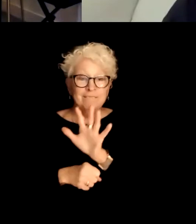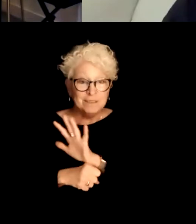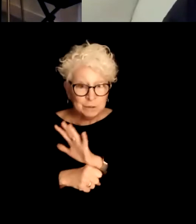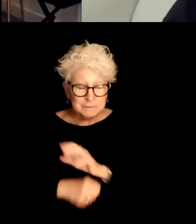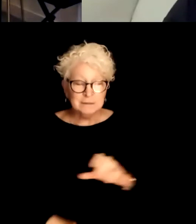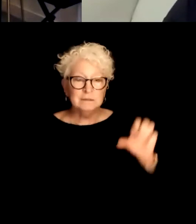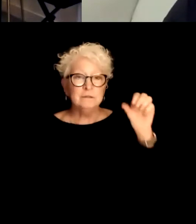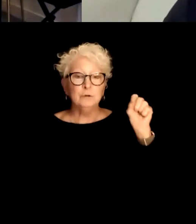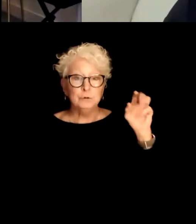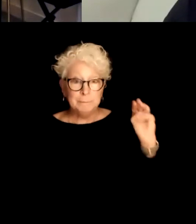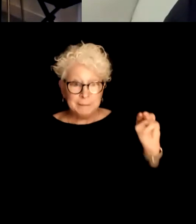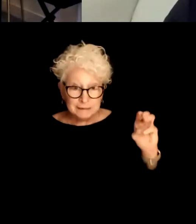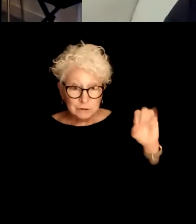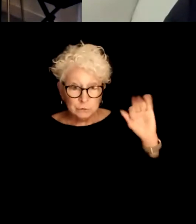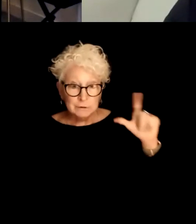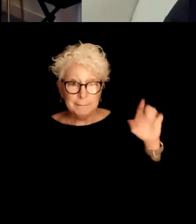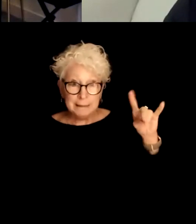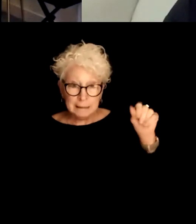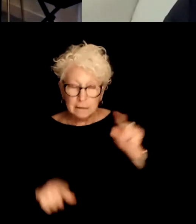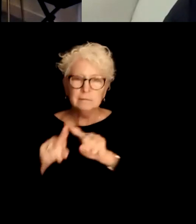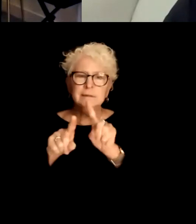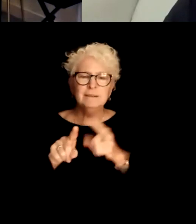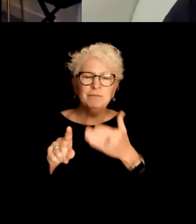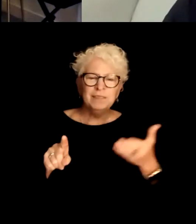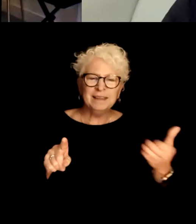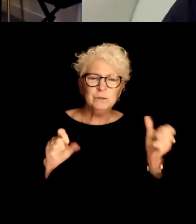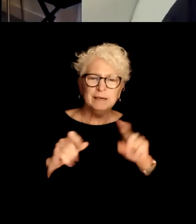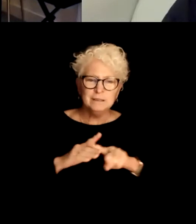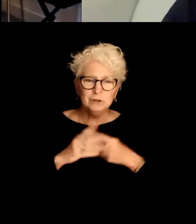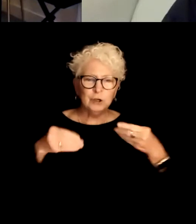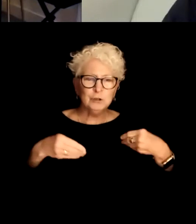ways that we can start to do that.